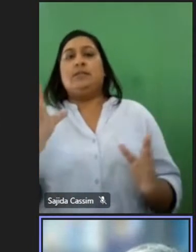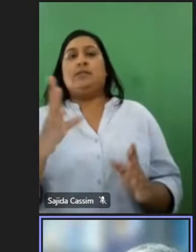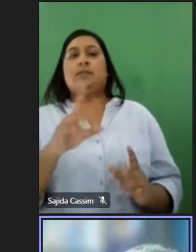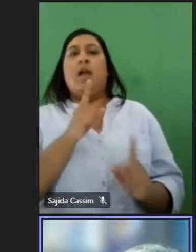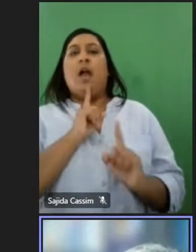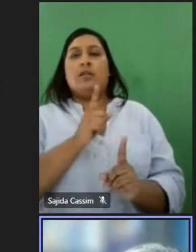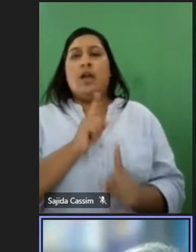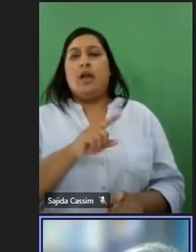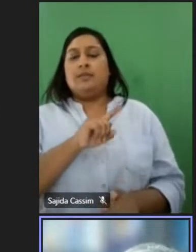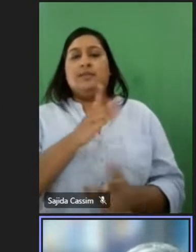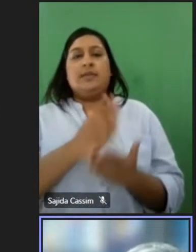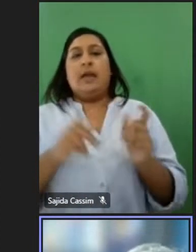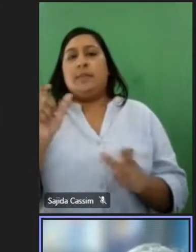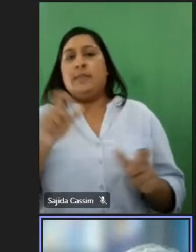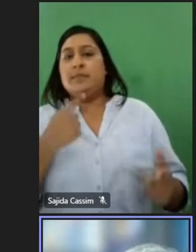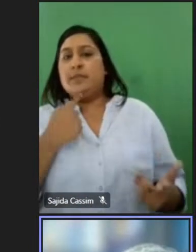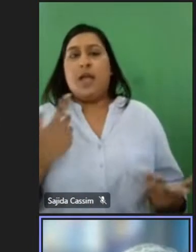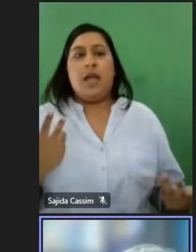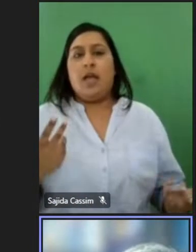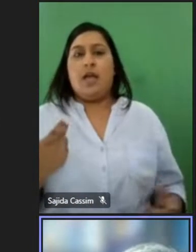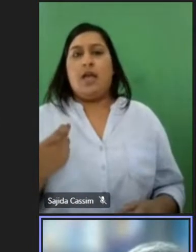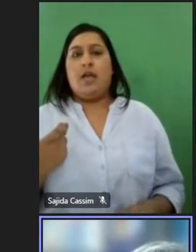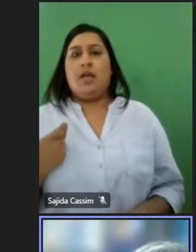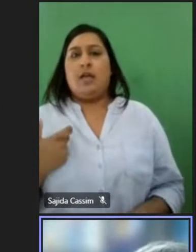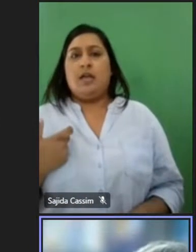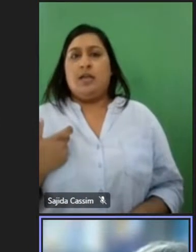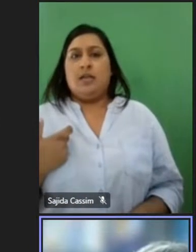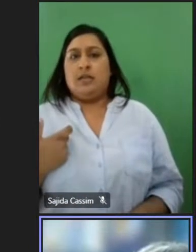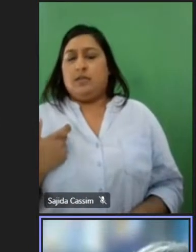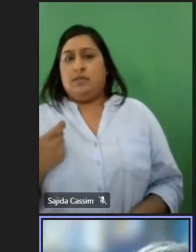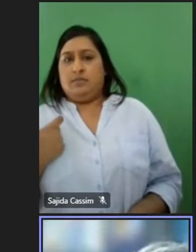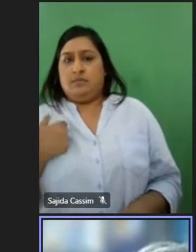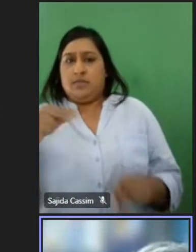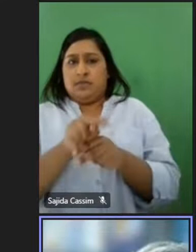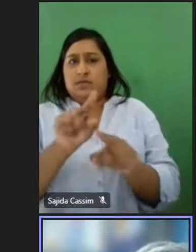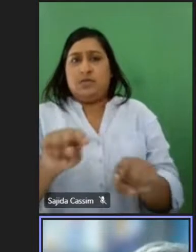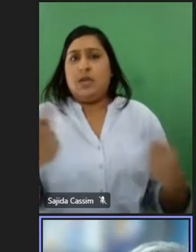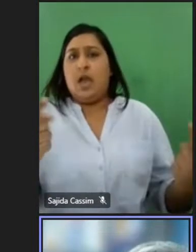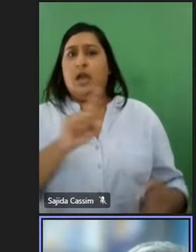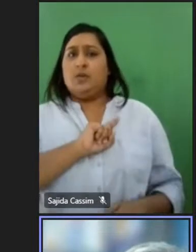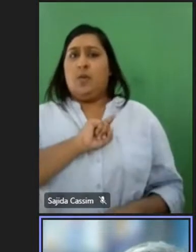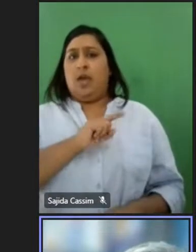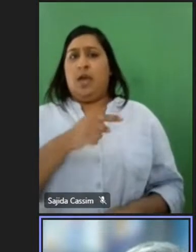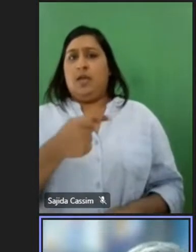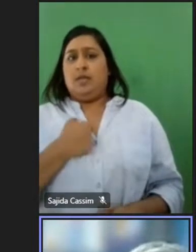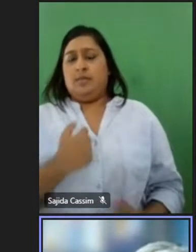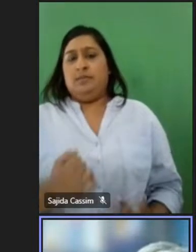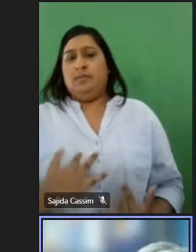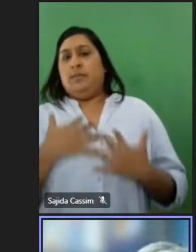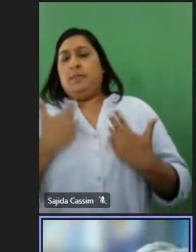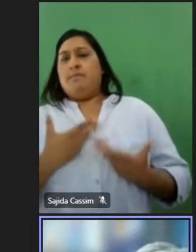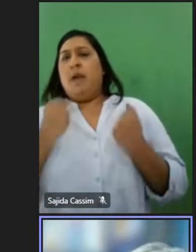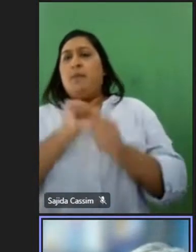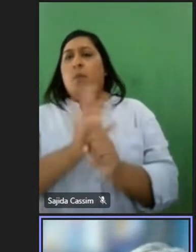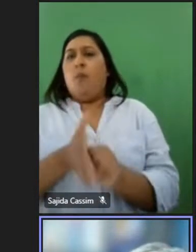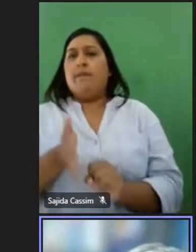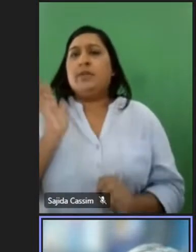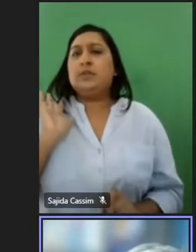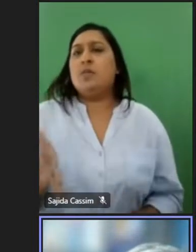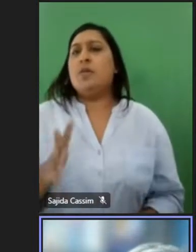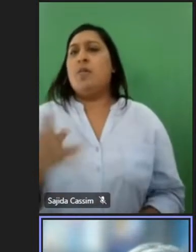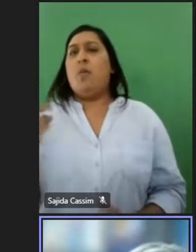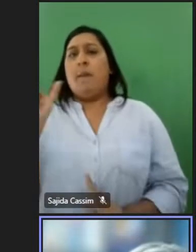wanting to, either they didn't want to get ill or infected from COVID-19, or their carers didn't want to